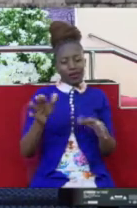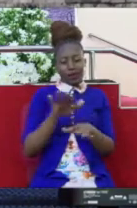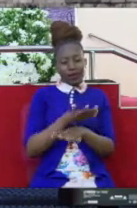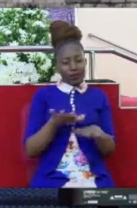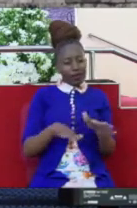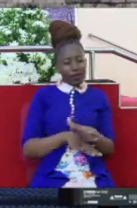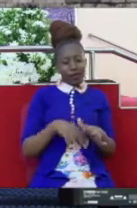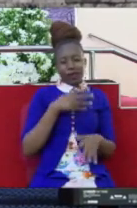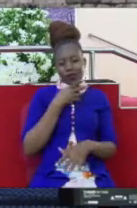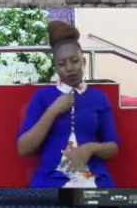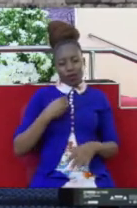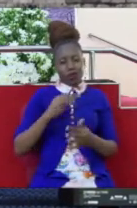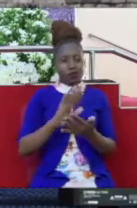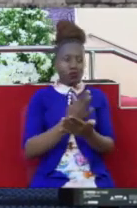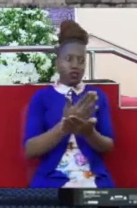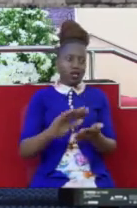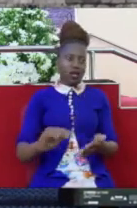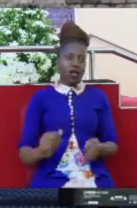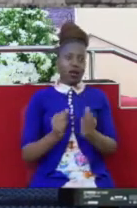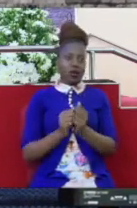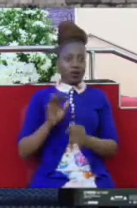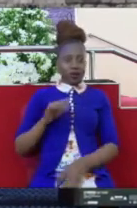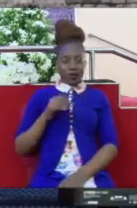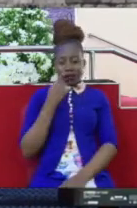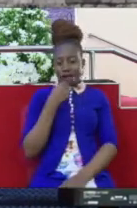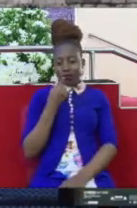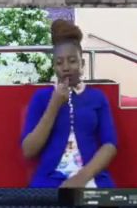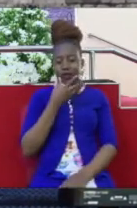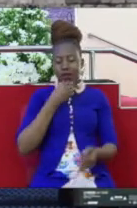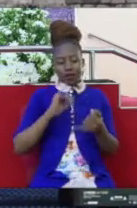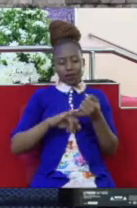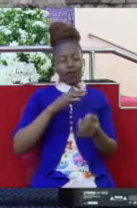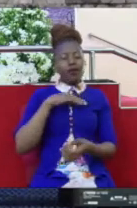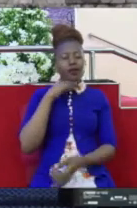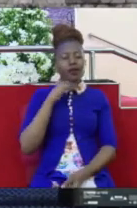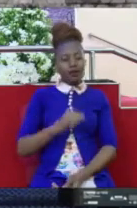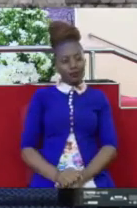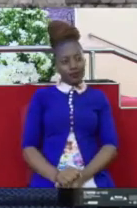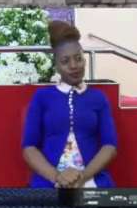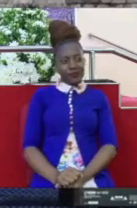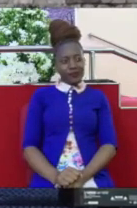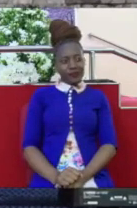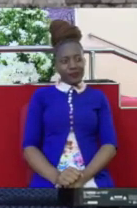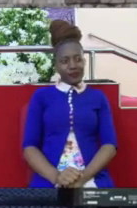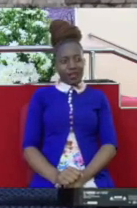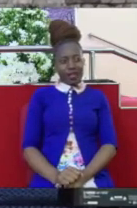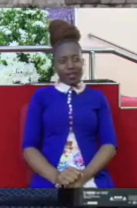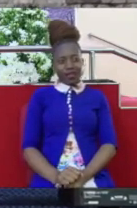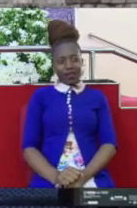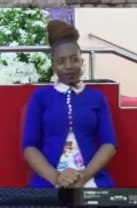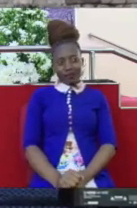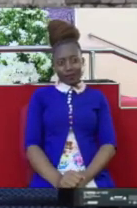vyakula ama zawadi zote ulikuwa unataka kumpatia ule mjane. And they promise they will not give you credit for any of it. Na hawatatumia kwa njia nyingine